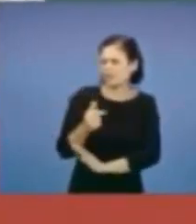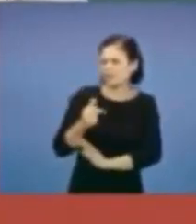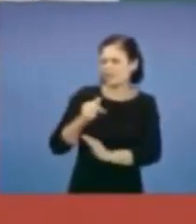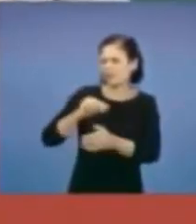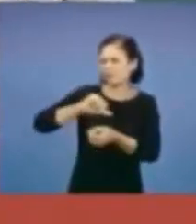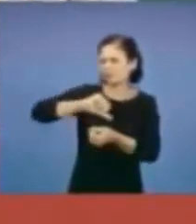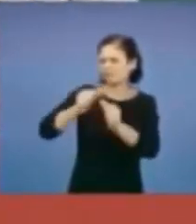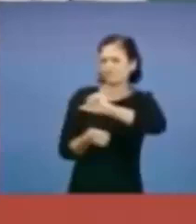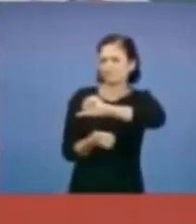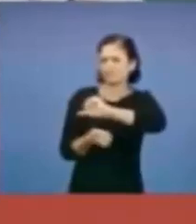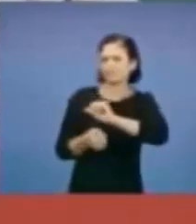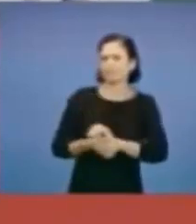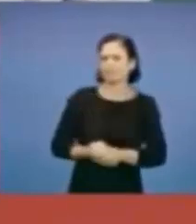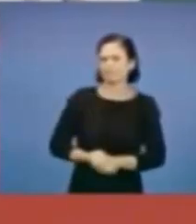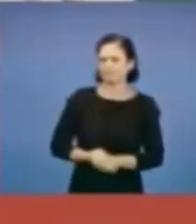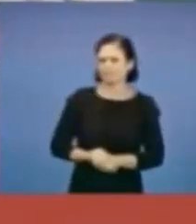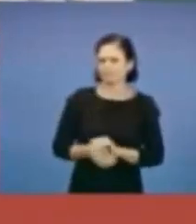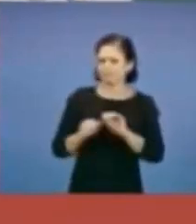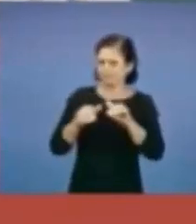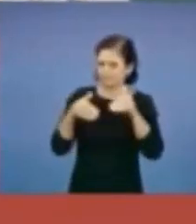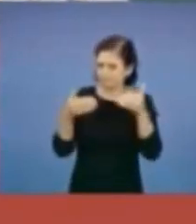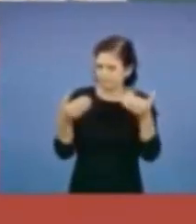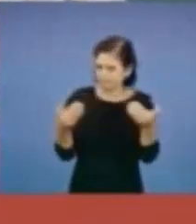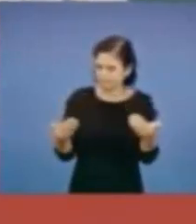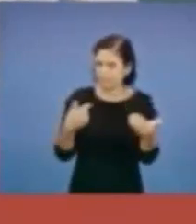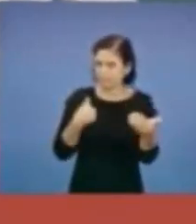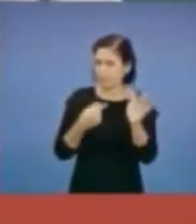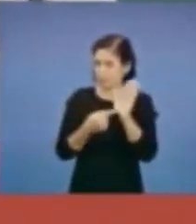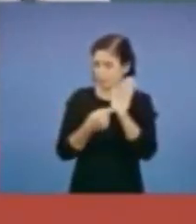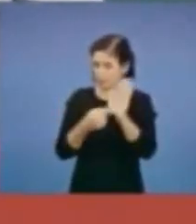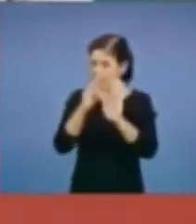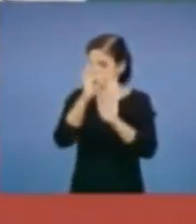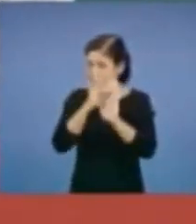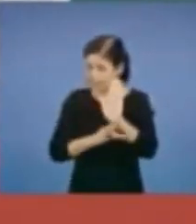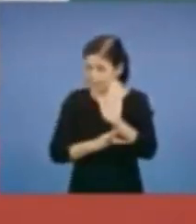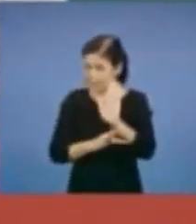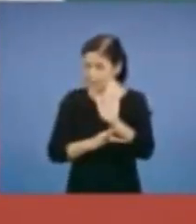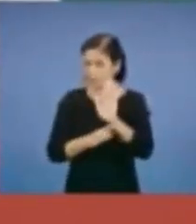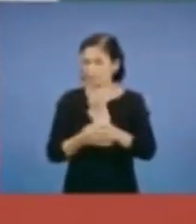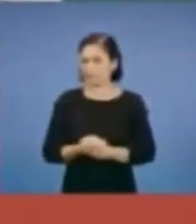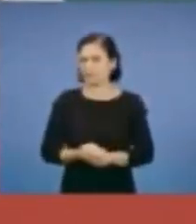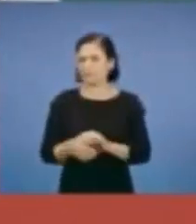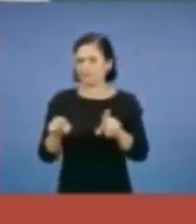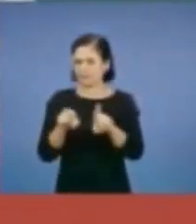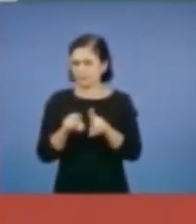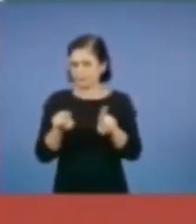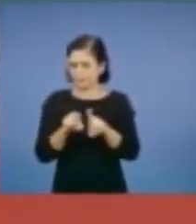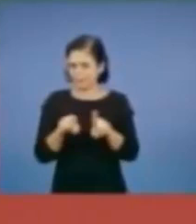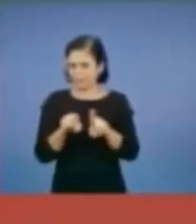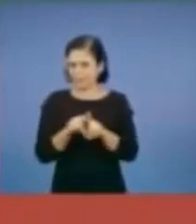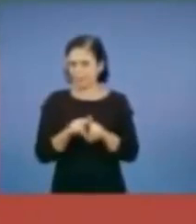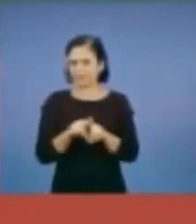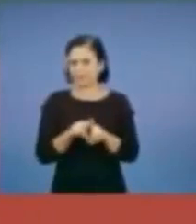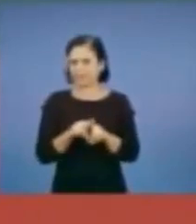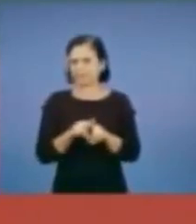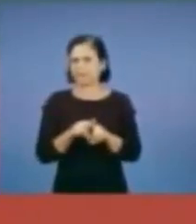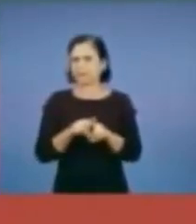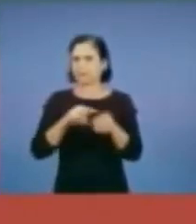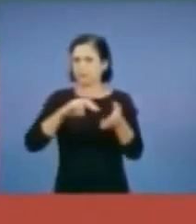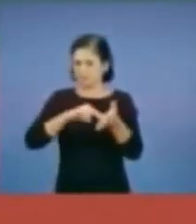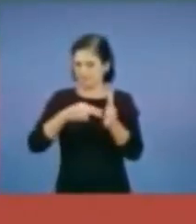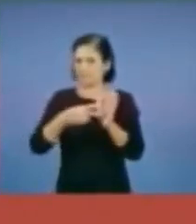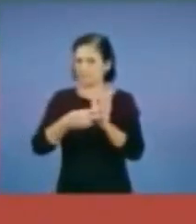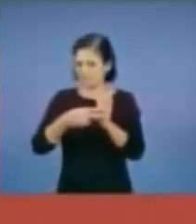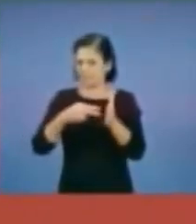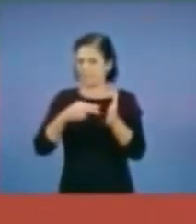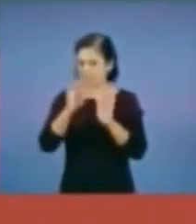characteristic of the project of salvation. So I want to give you the texts, and also I'm going to give